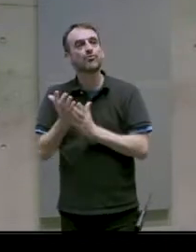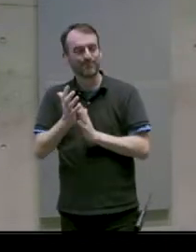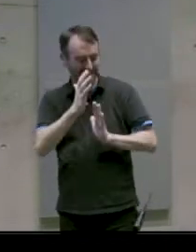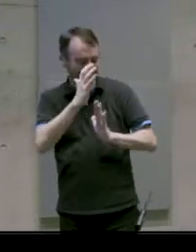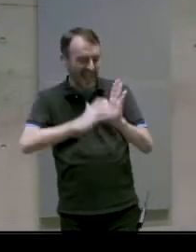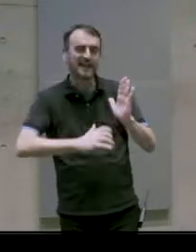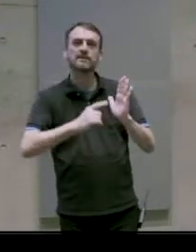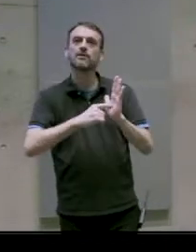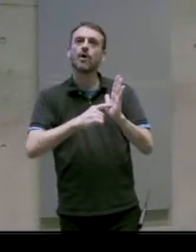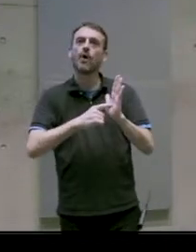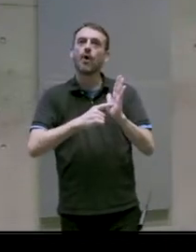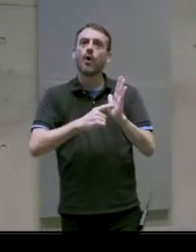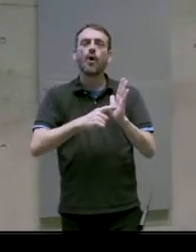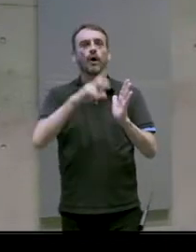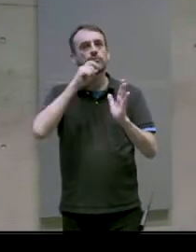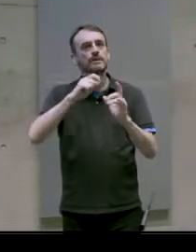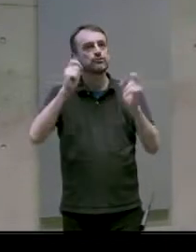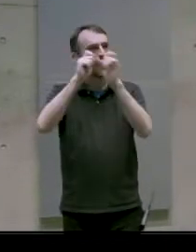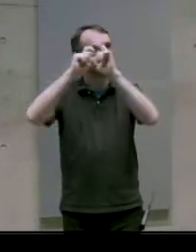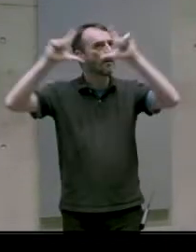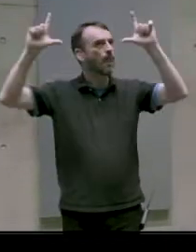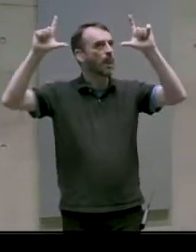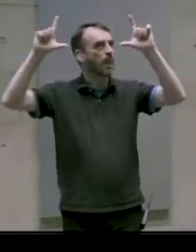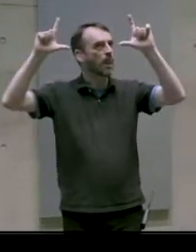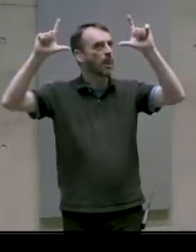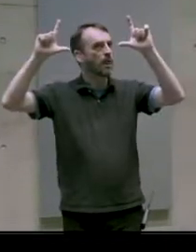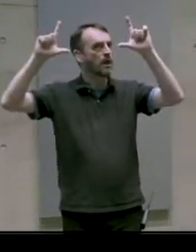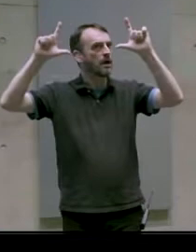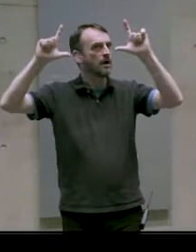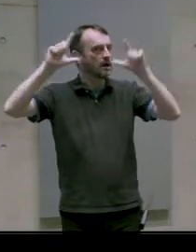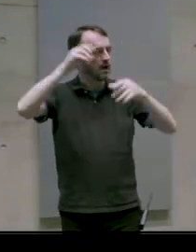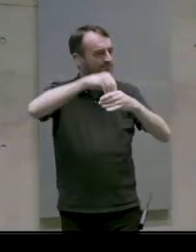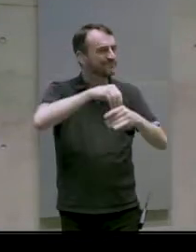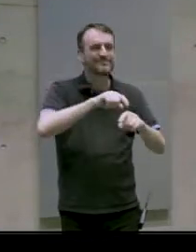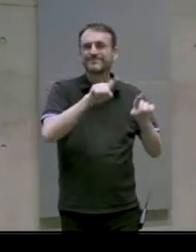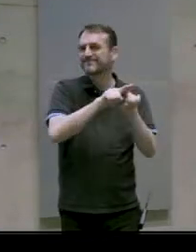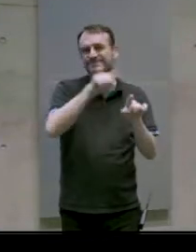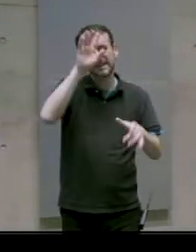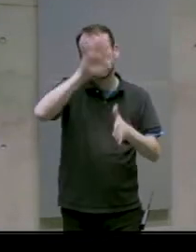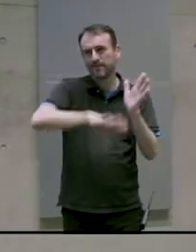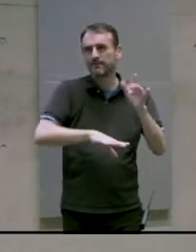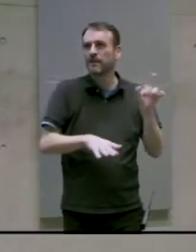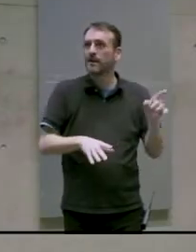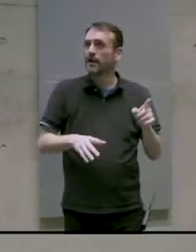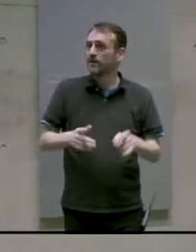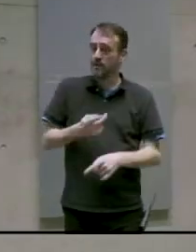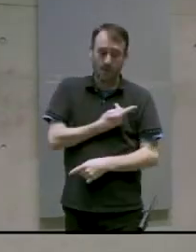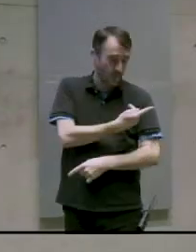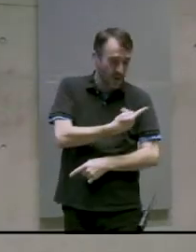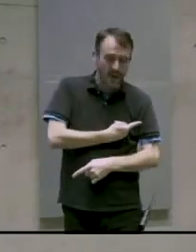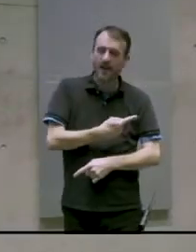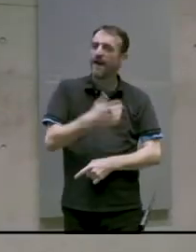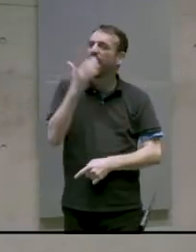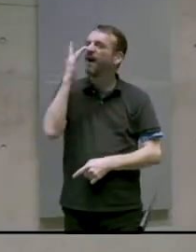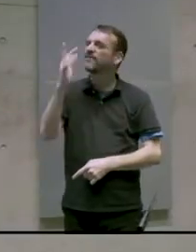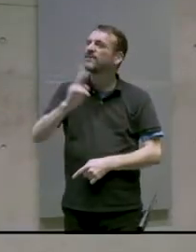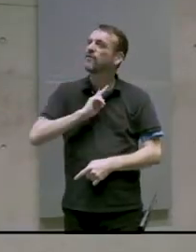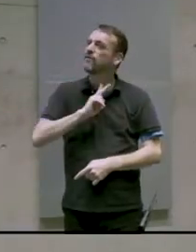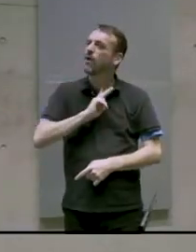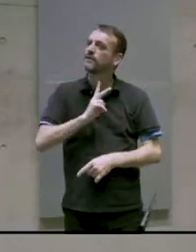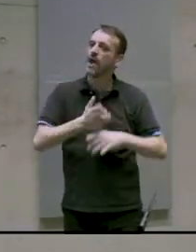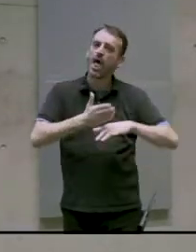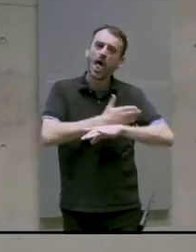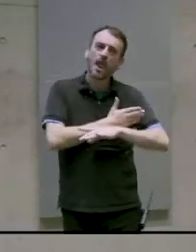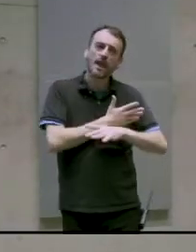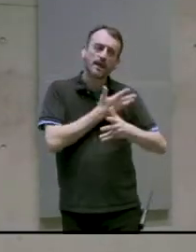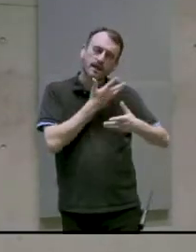text is, it's not the same. It doesn't give the same experience. So we used to play around with sort of artificial voices in the early days to try and get a feel for how